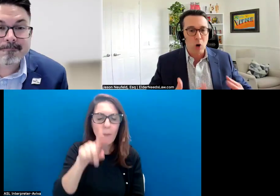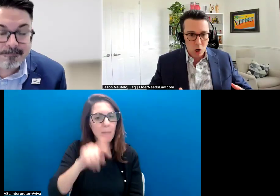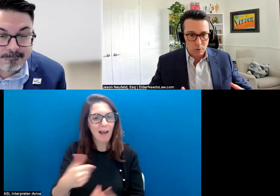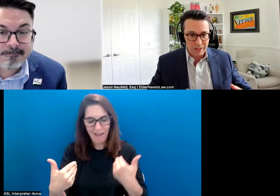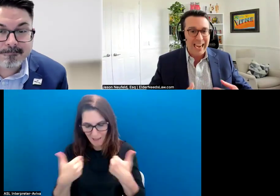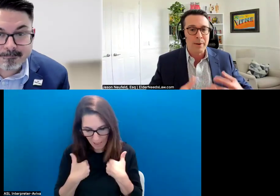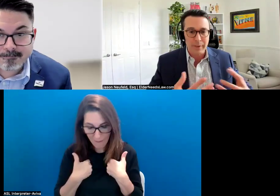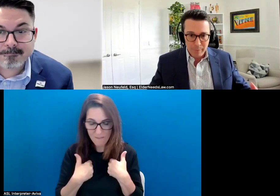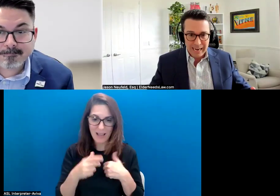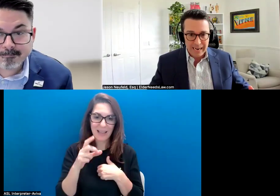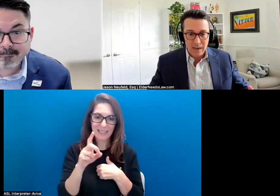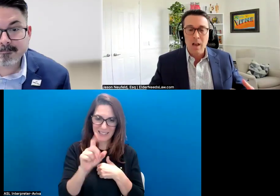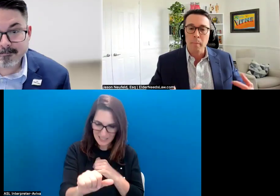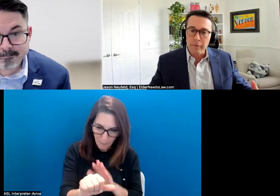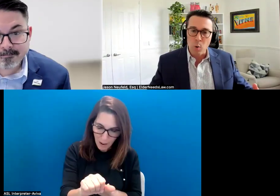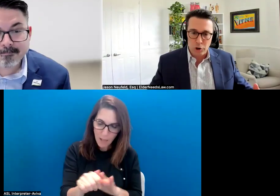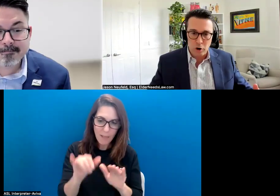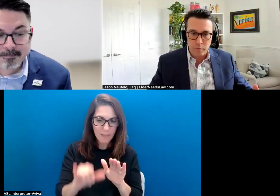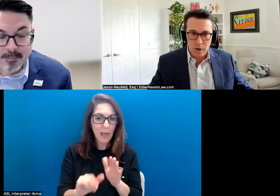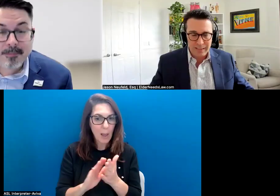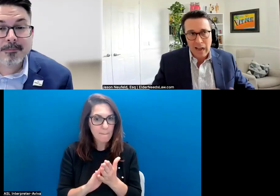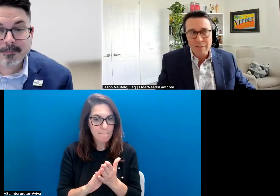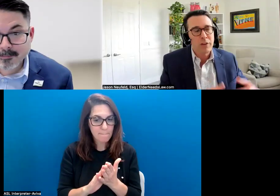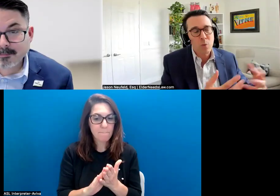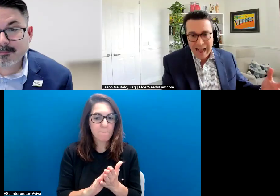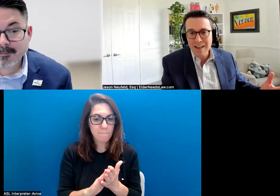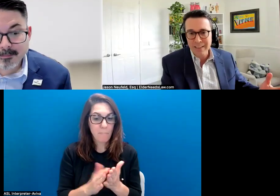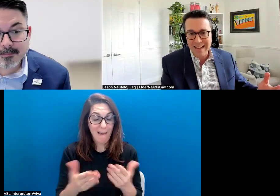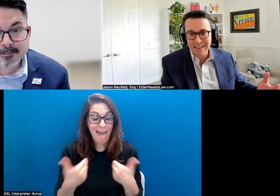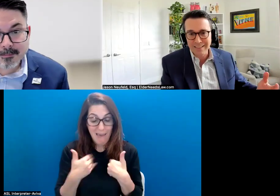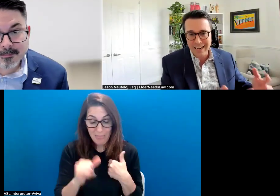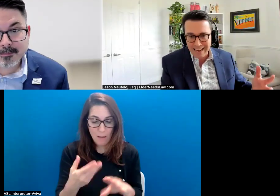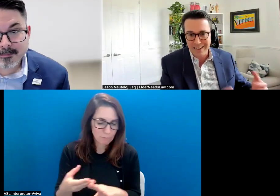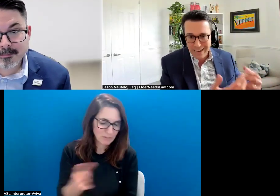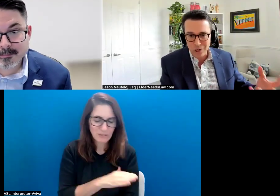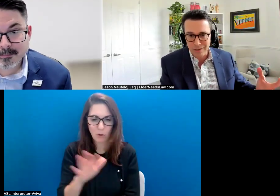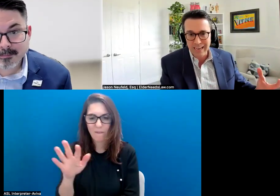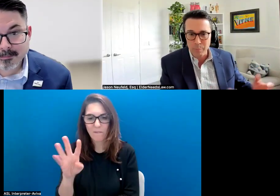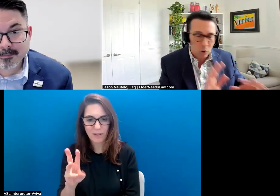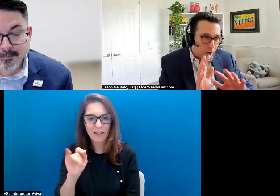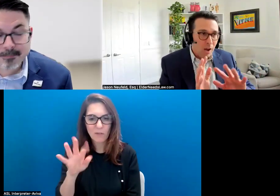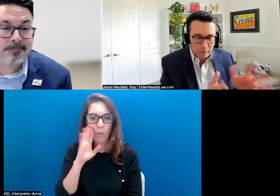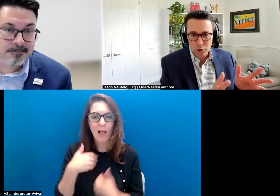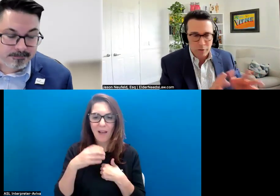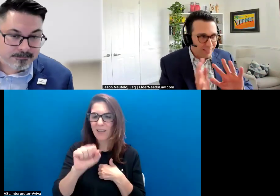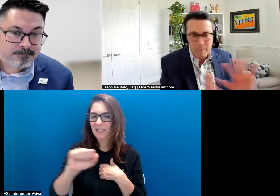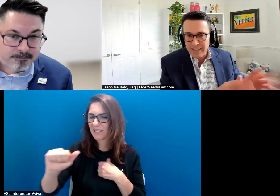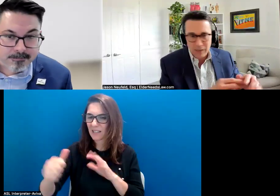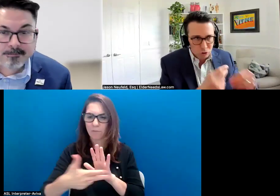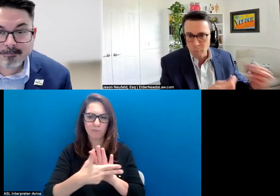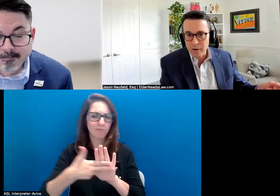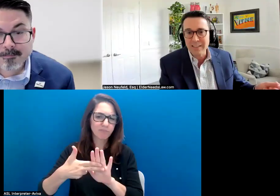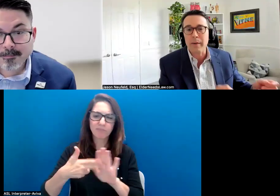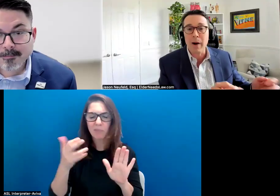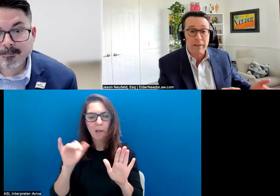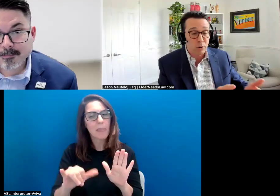that arose, that came into being before you turn 46. Obviously, if you have the SSA designation of disabled before turn 40, that makes